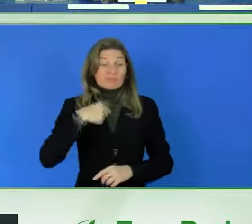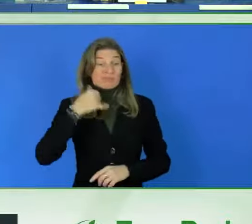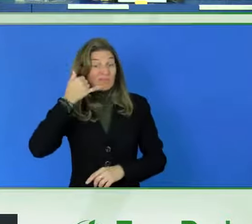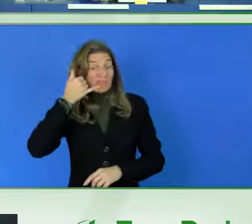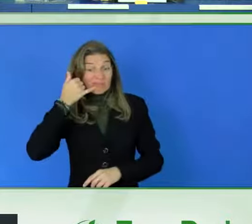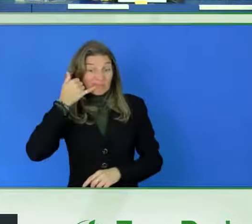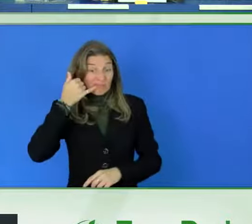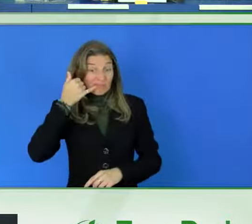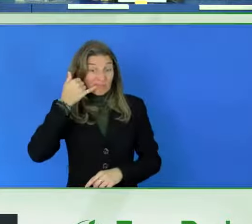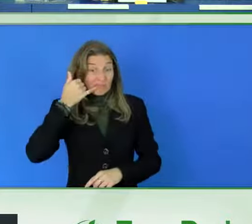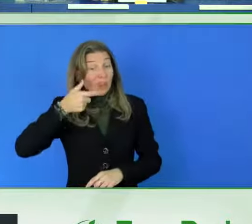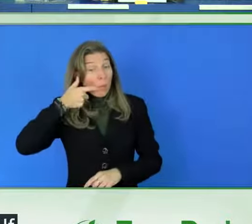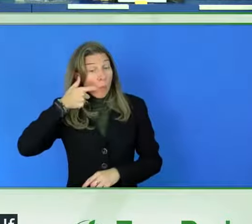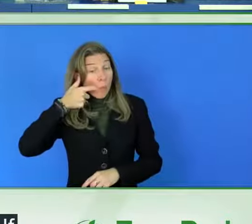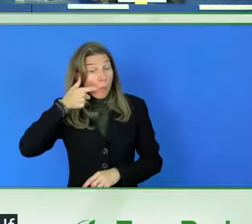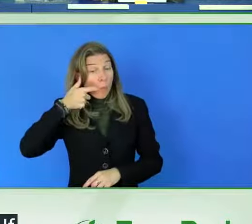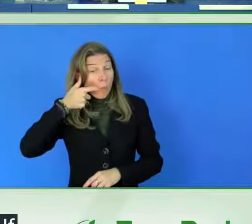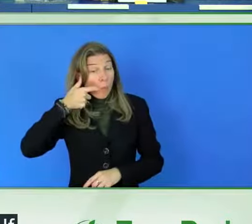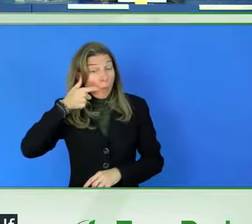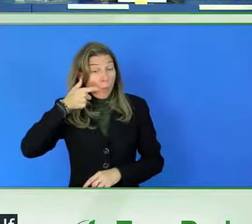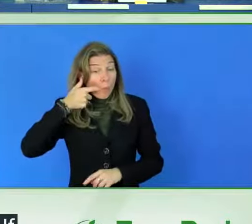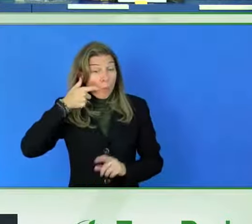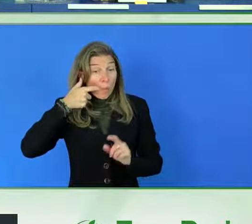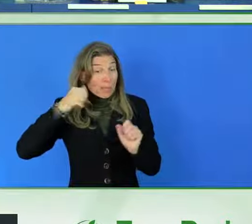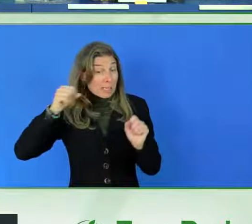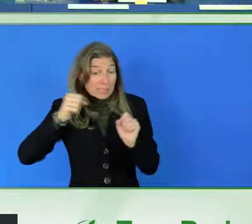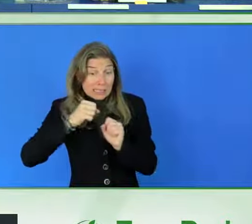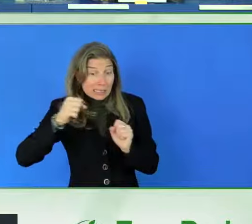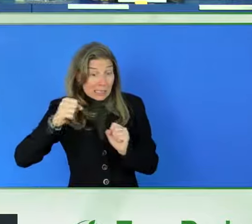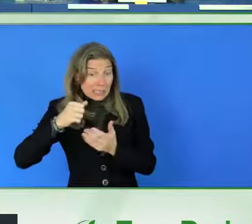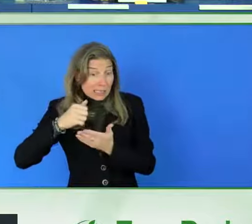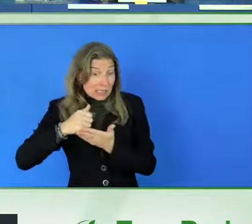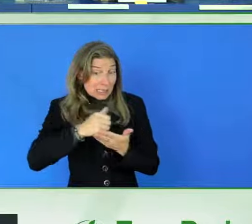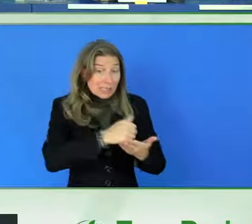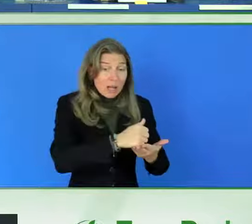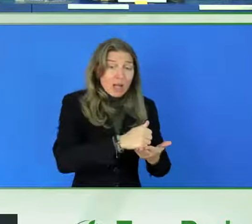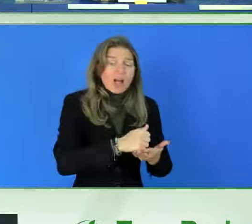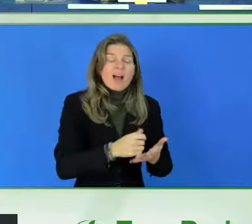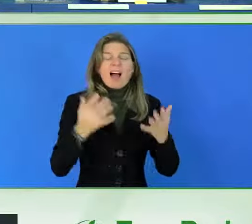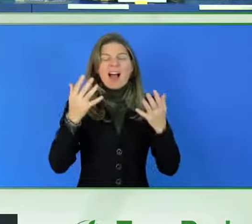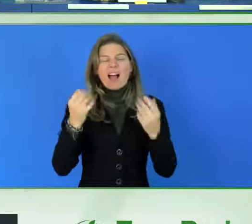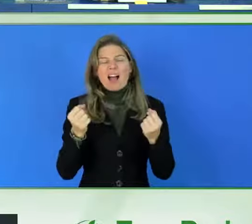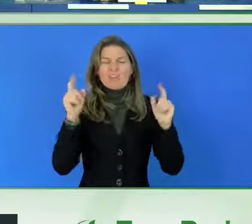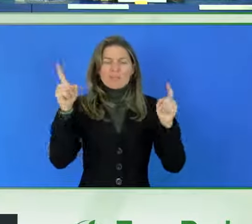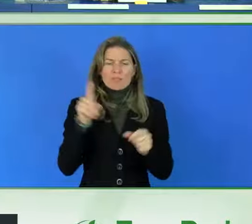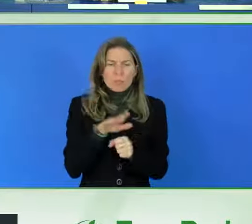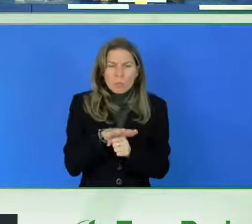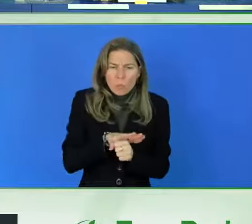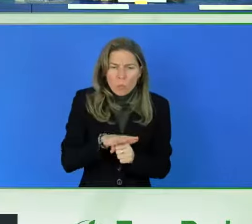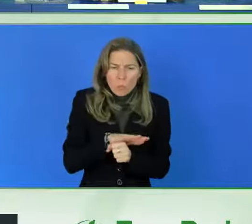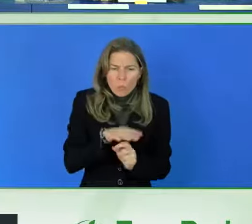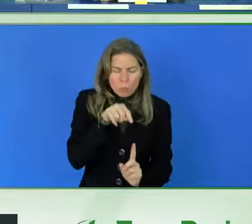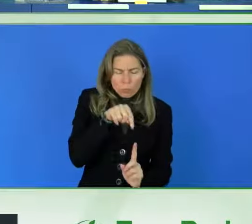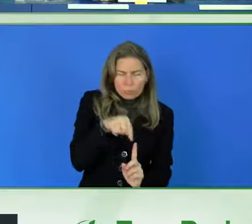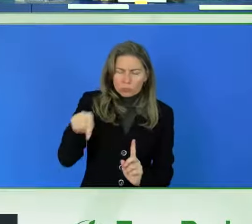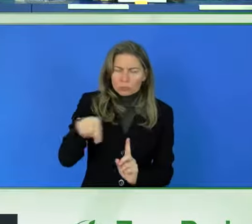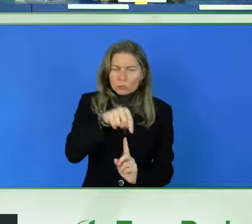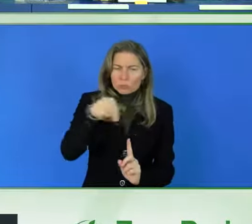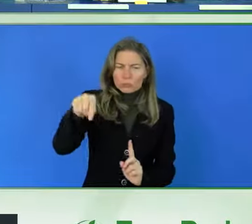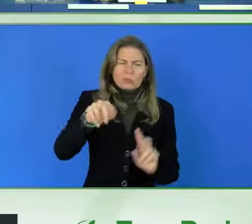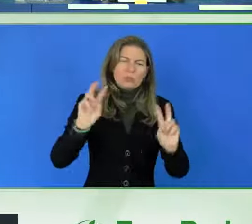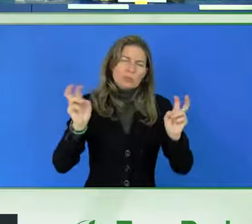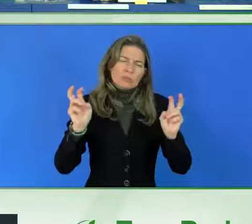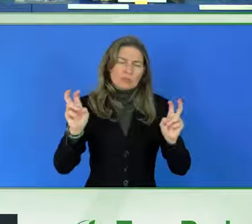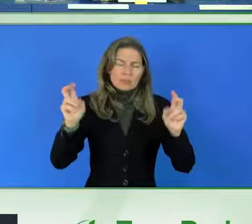order to provide in situ assistance. What do we achieve with the system? First, users increase the number